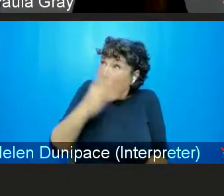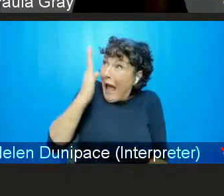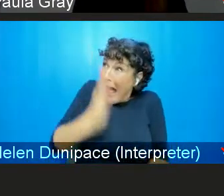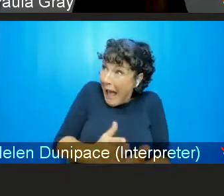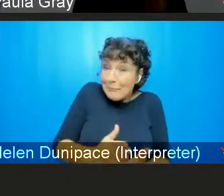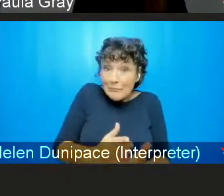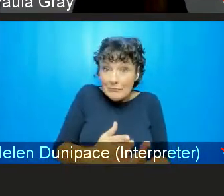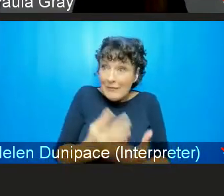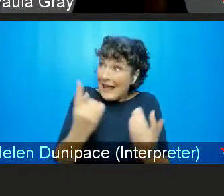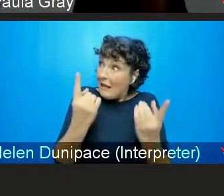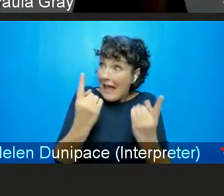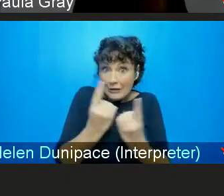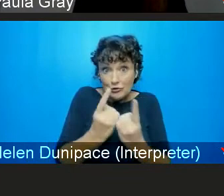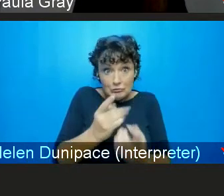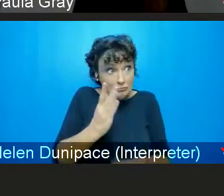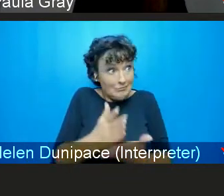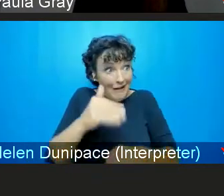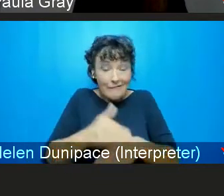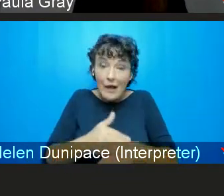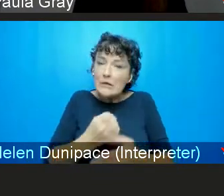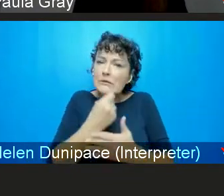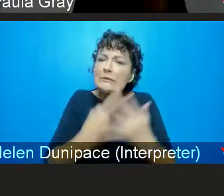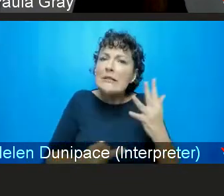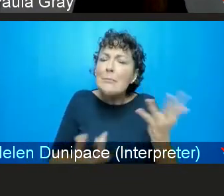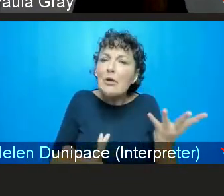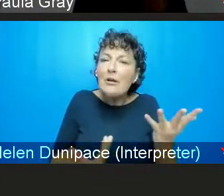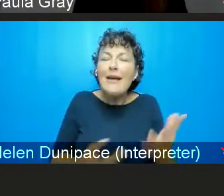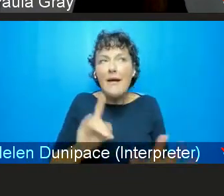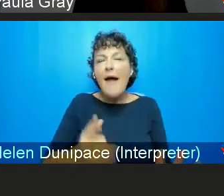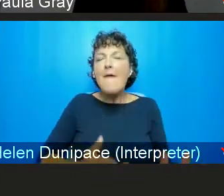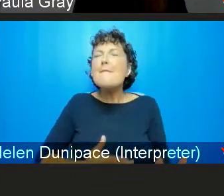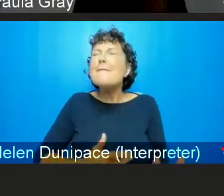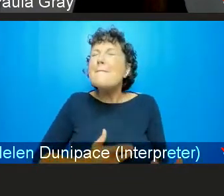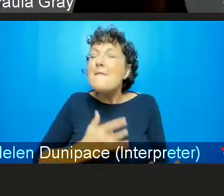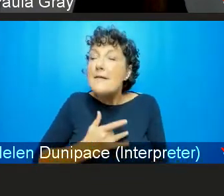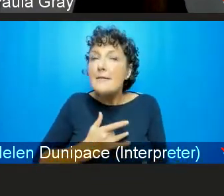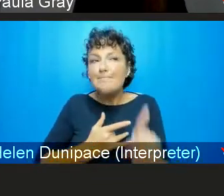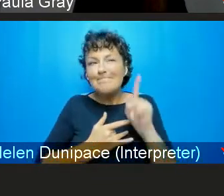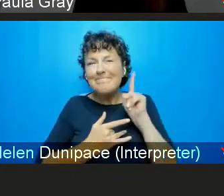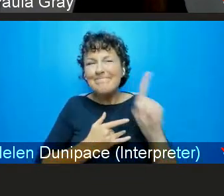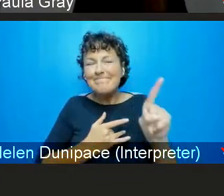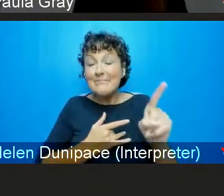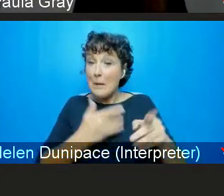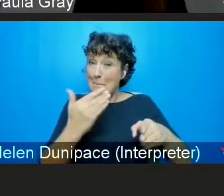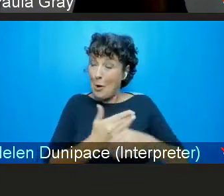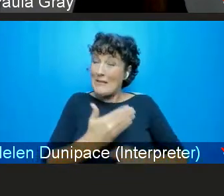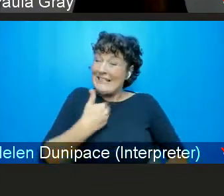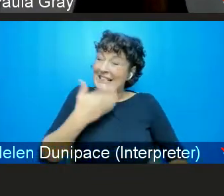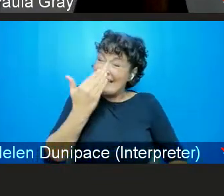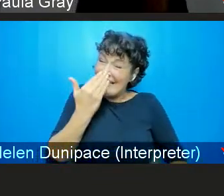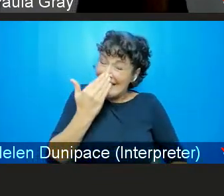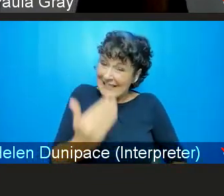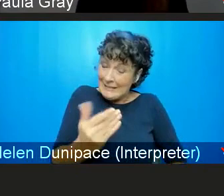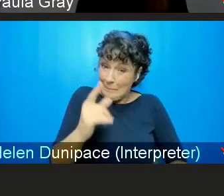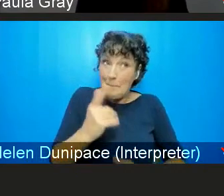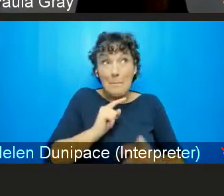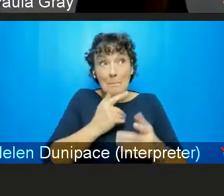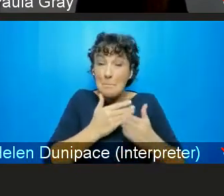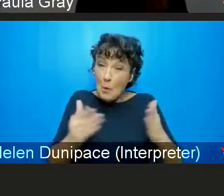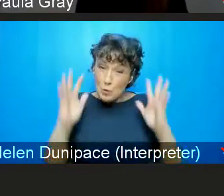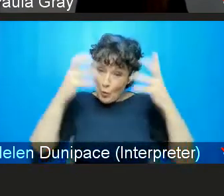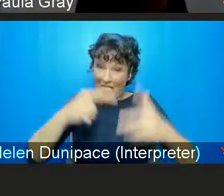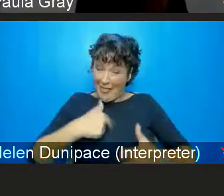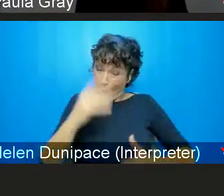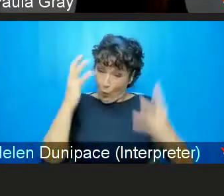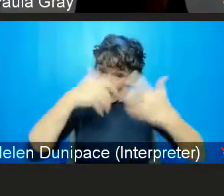that research with employers is often highlighted that a significant concern of employers is that if they recruit disabled